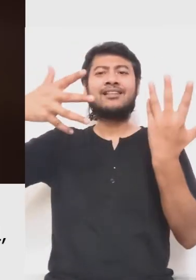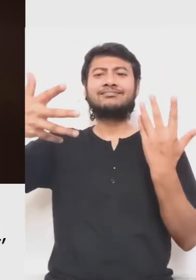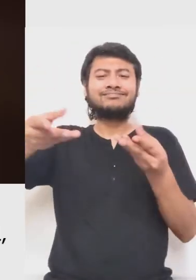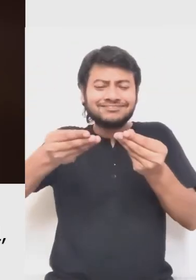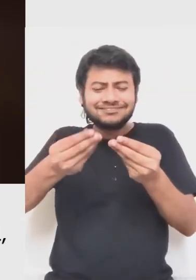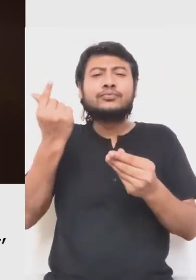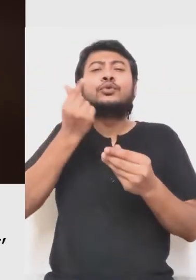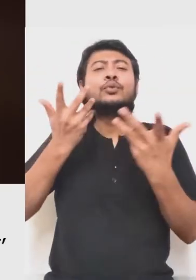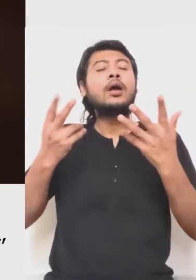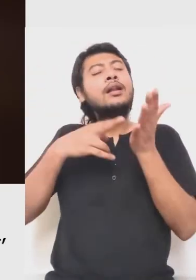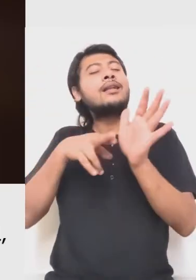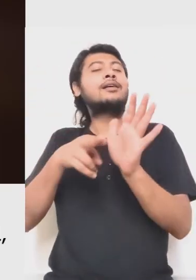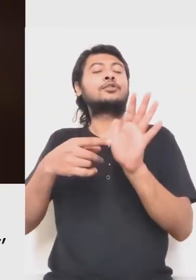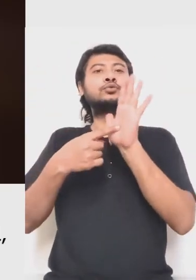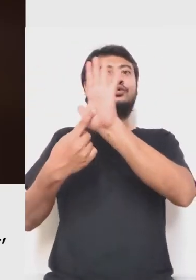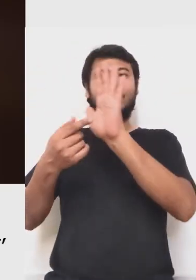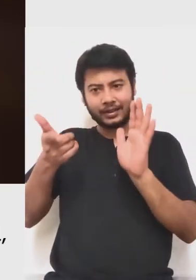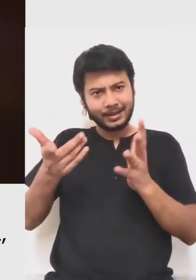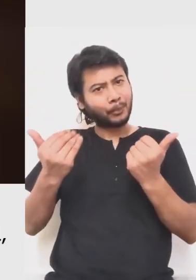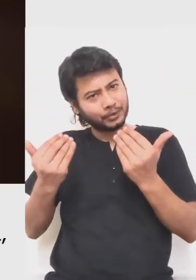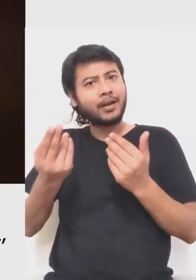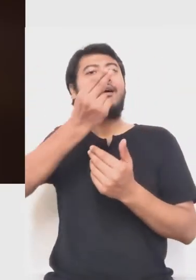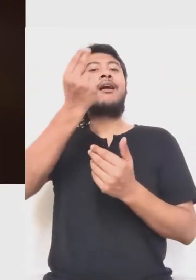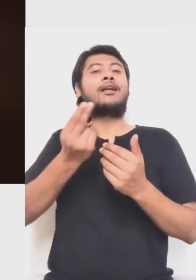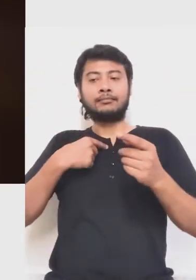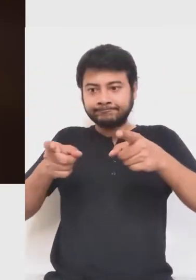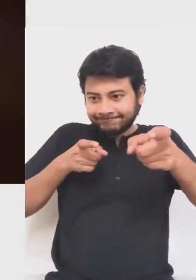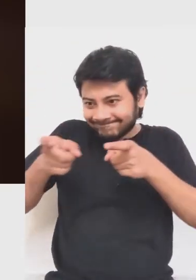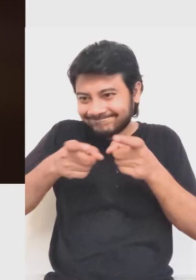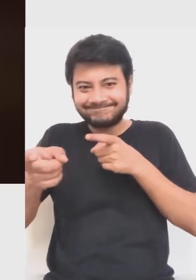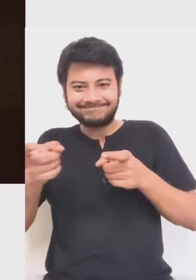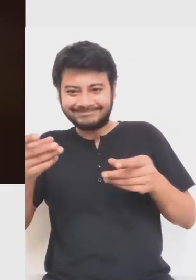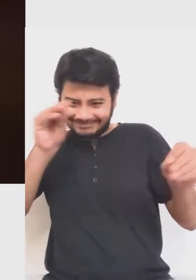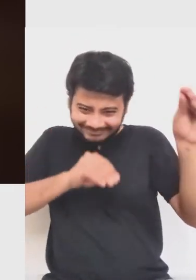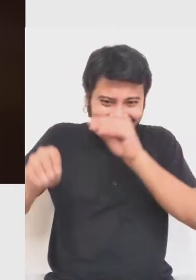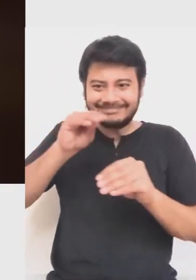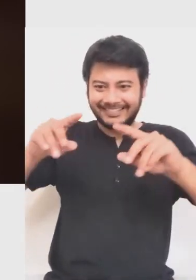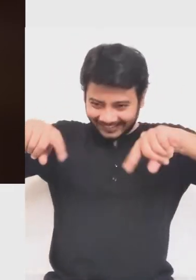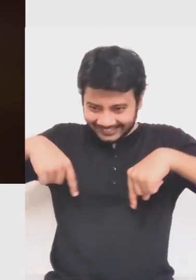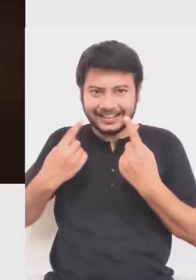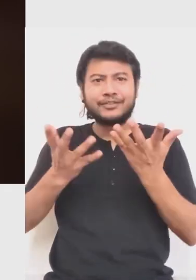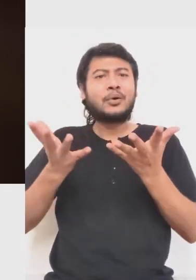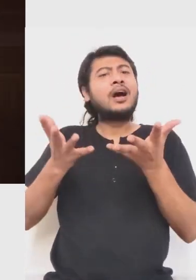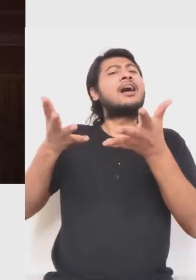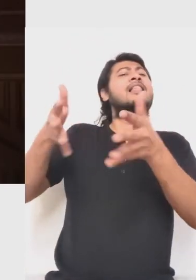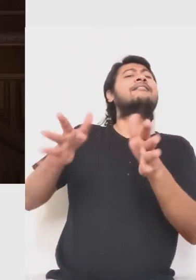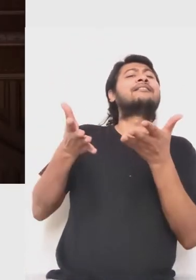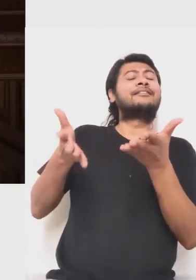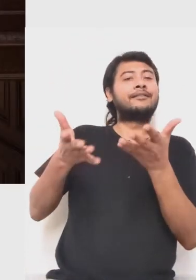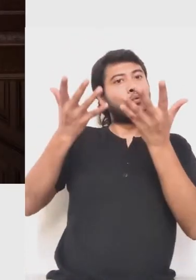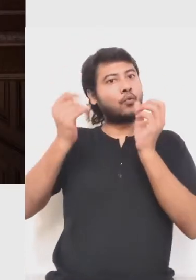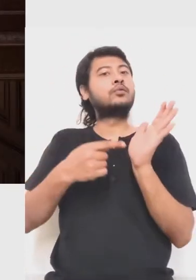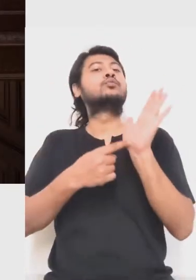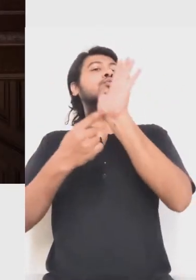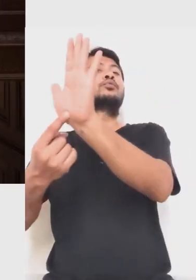in making a relationship between me and my material, not in dominating completely."